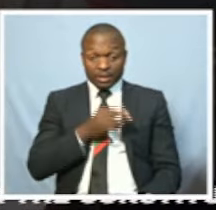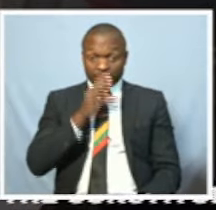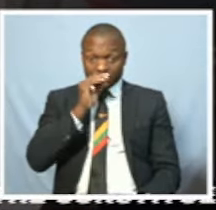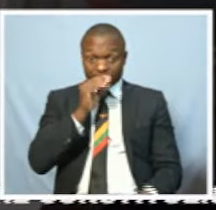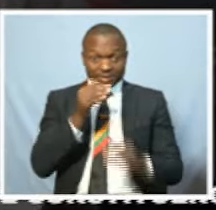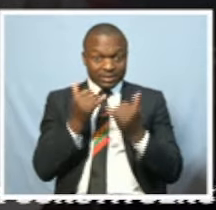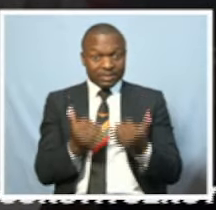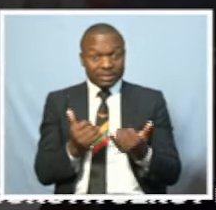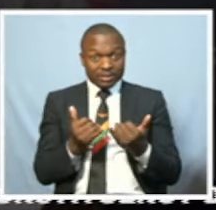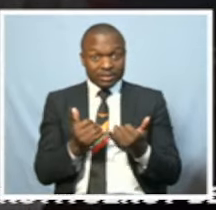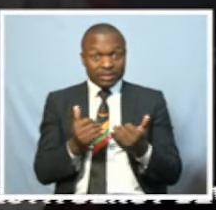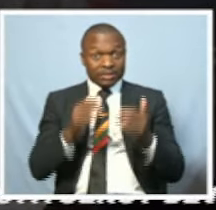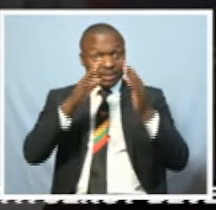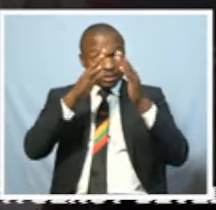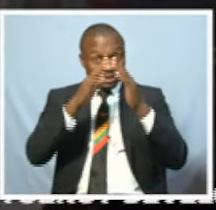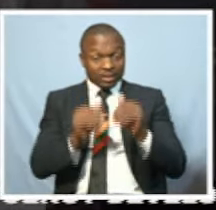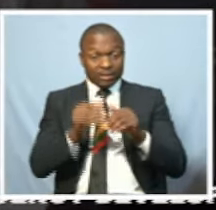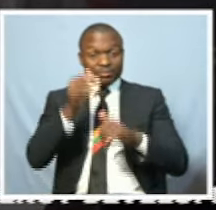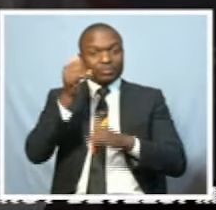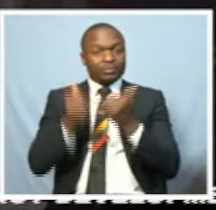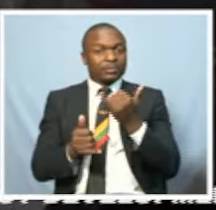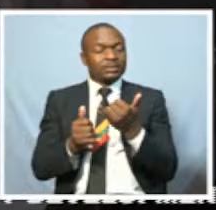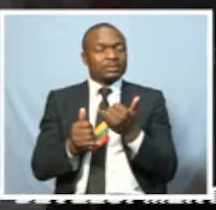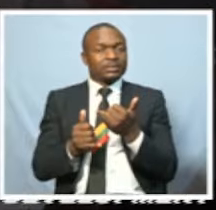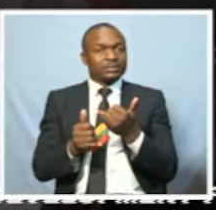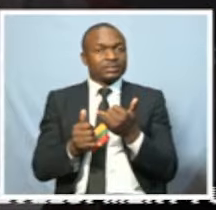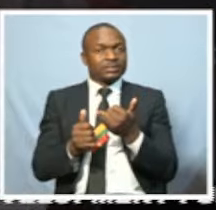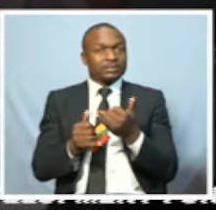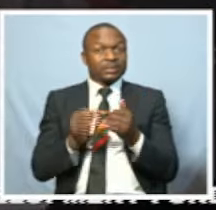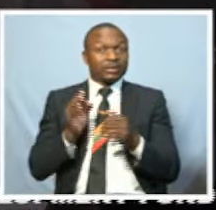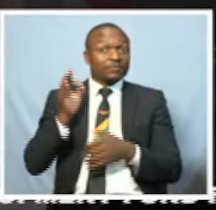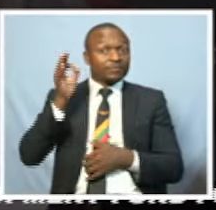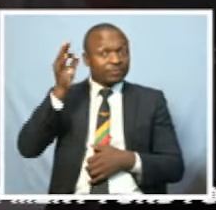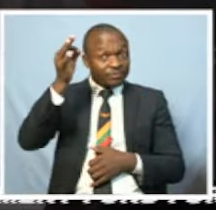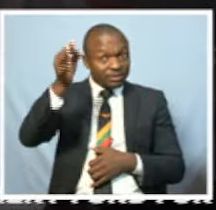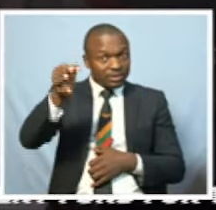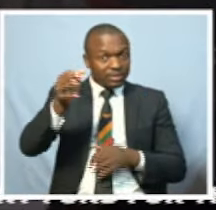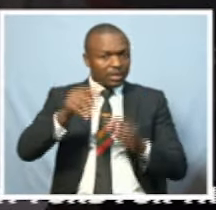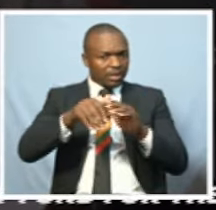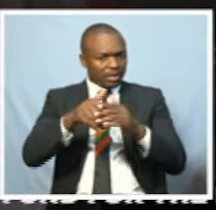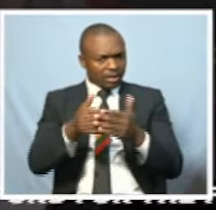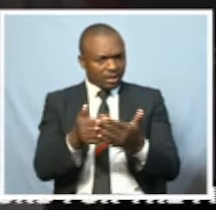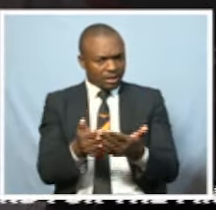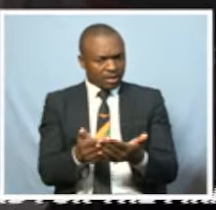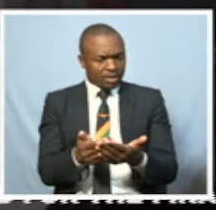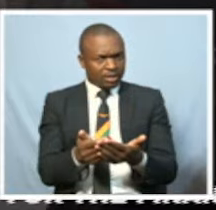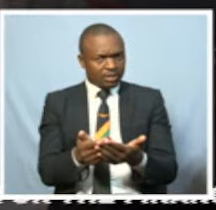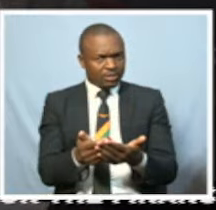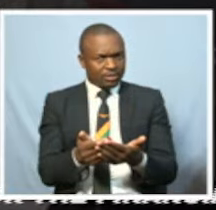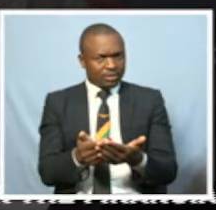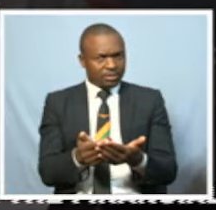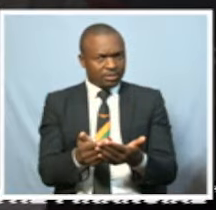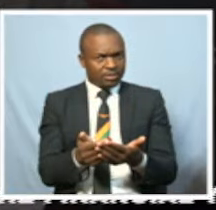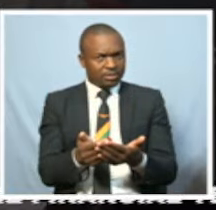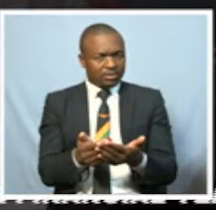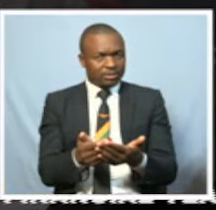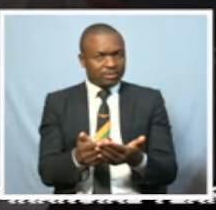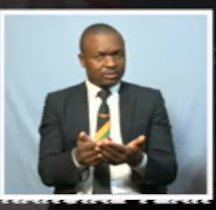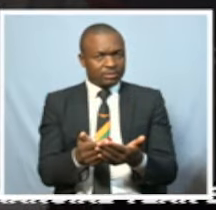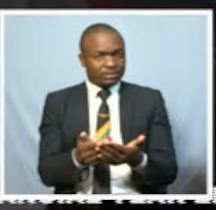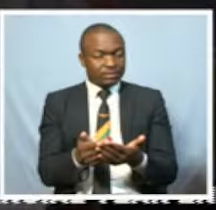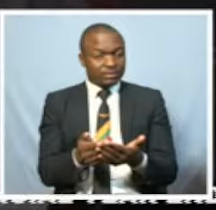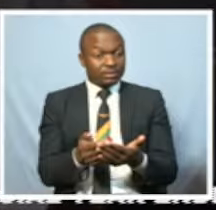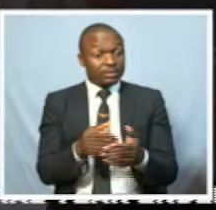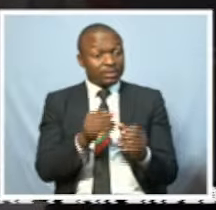now, even though the house is completed, in future, how do you? How he